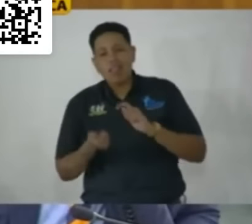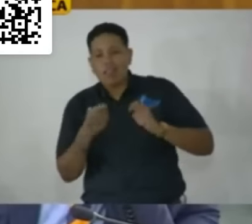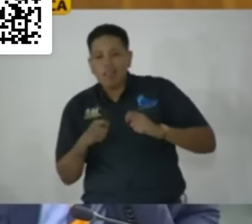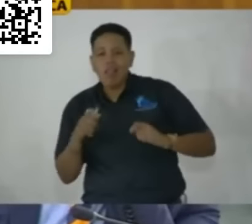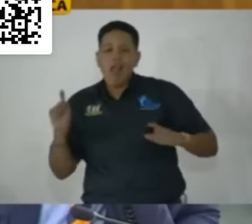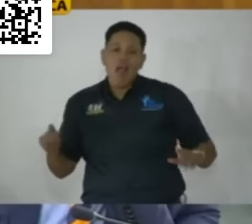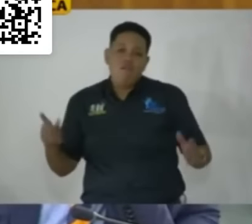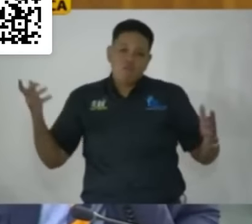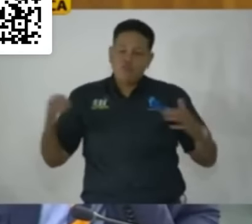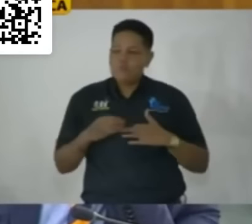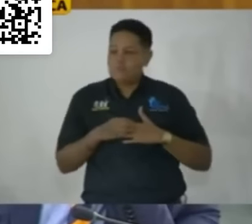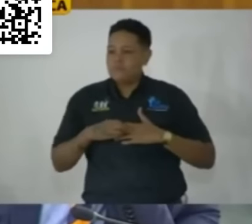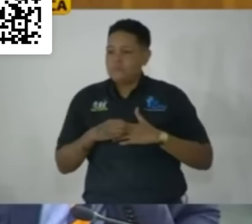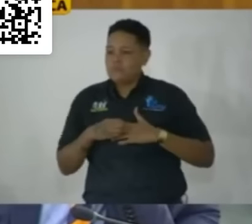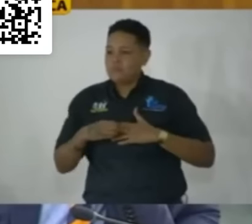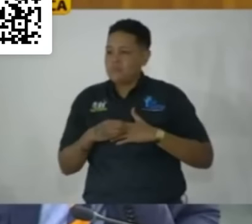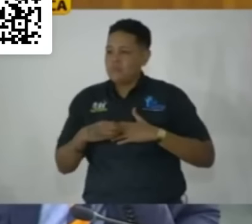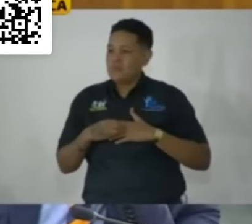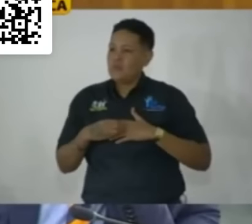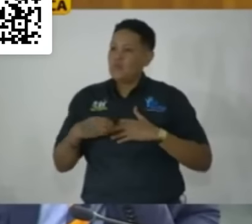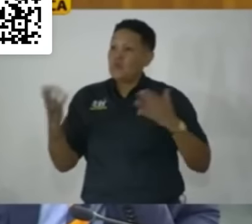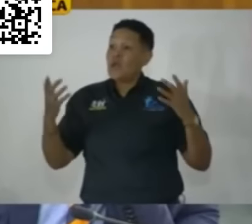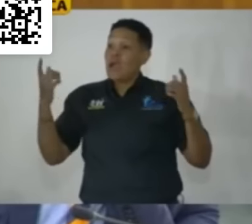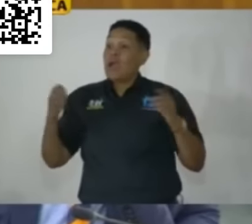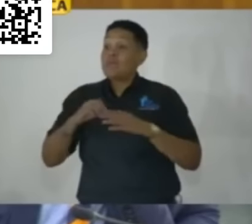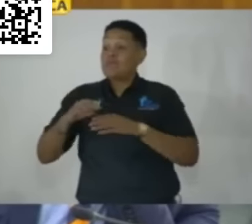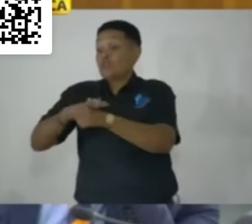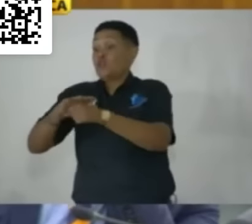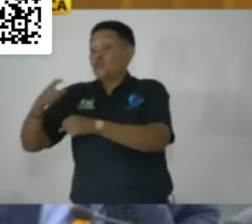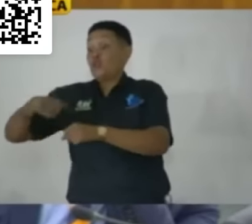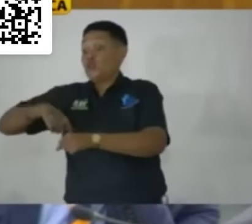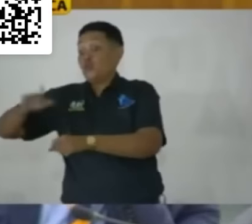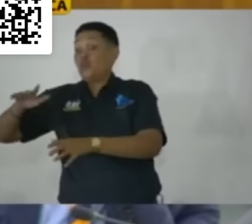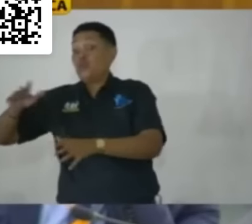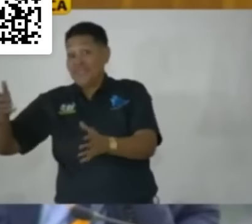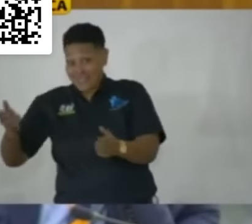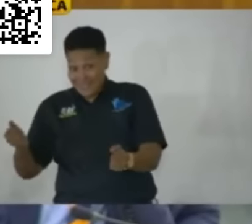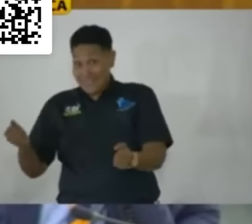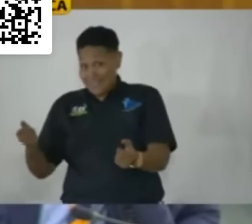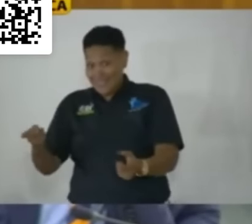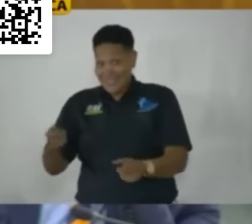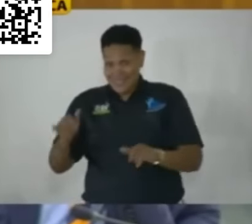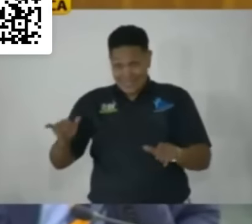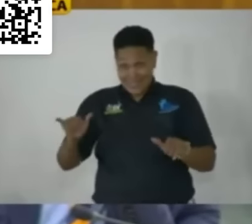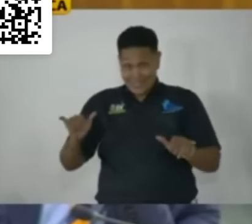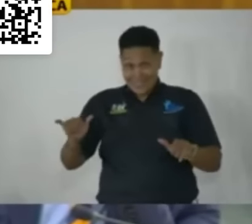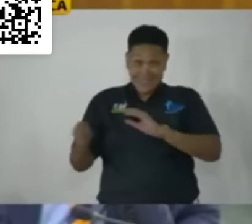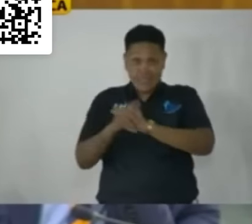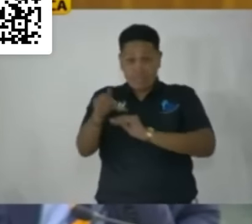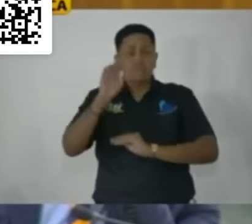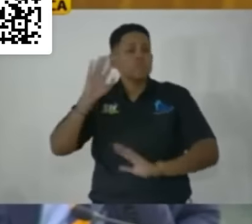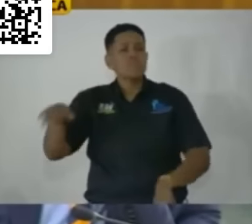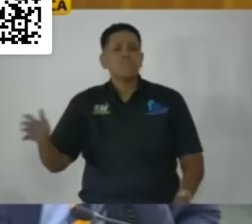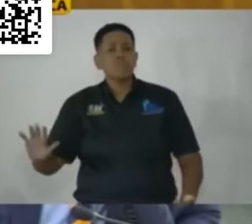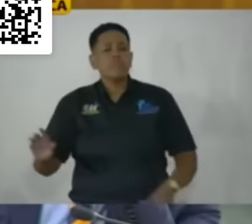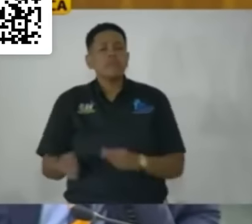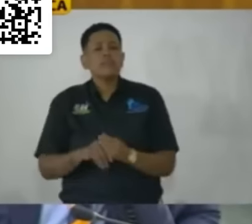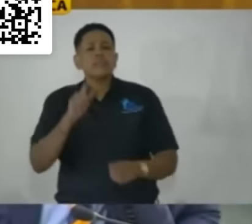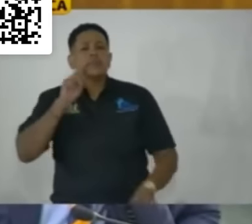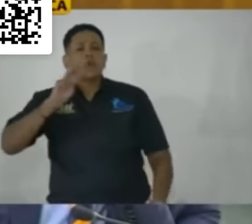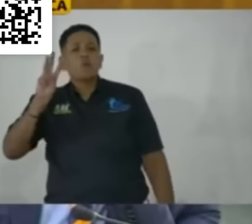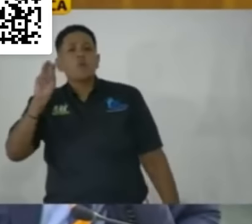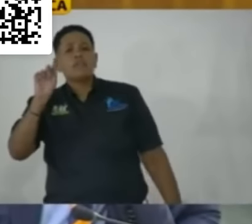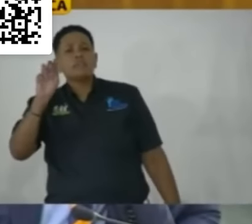required, because what obtained in the jurisdiction that you inherited it from may be a little bit different. So the